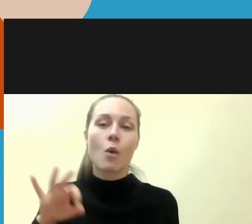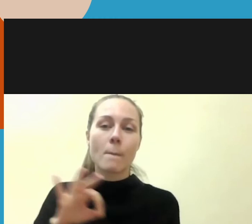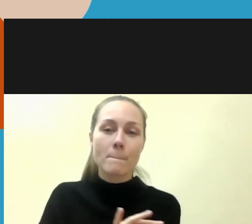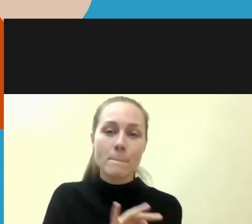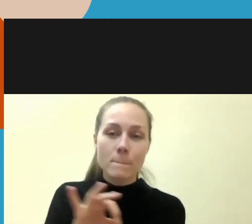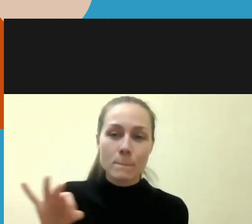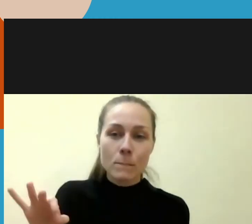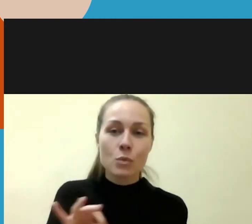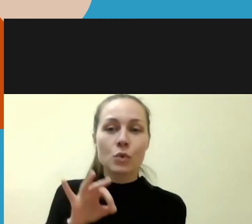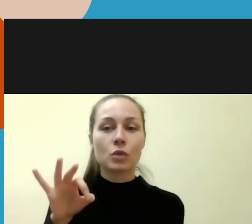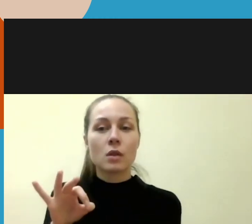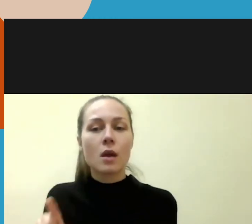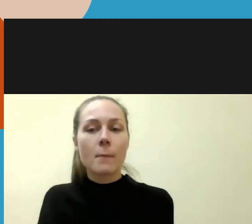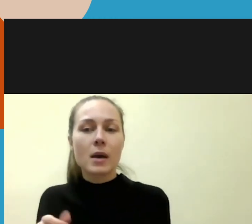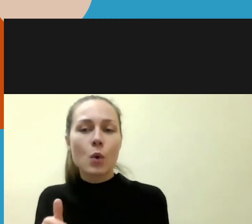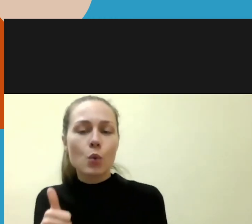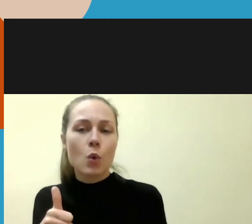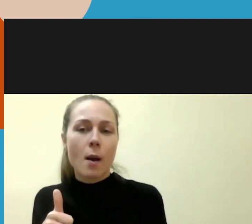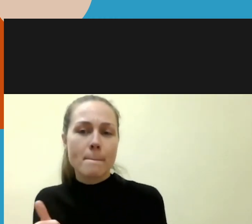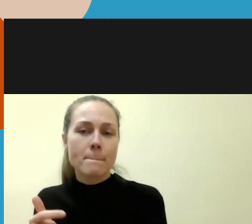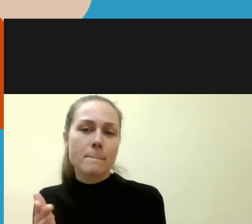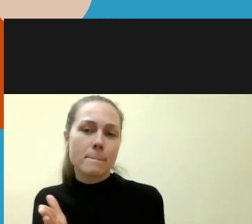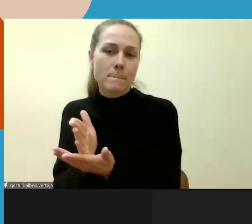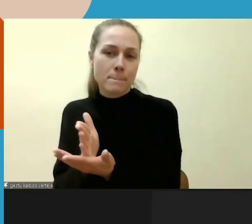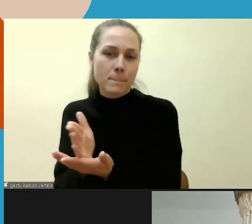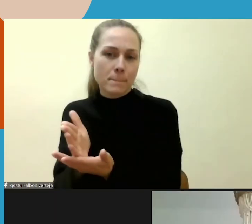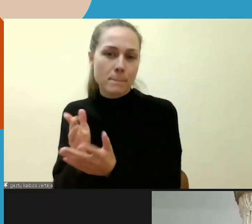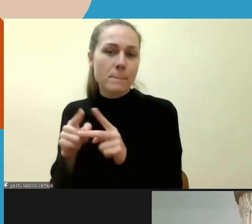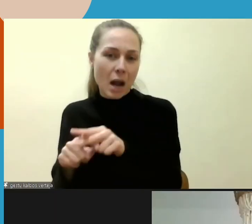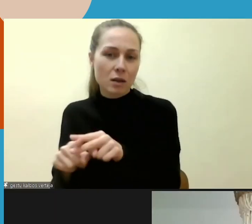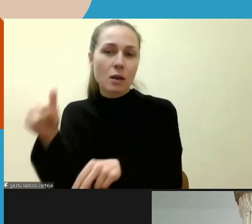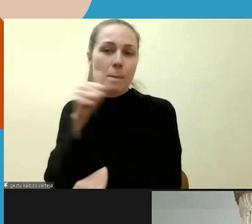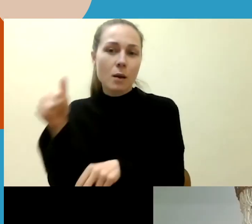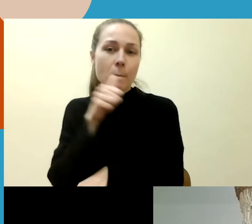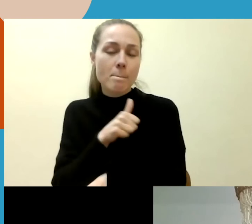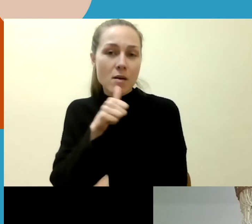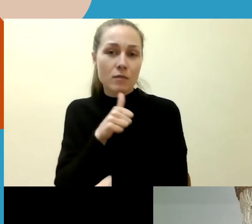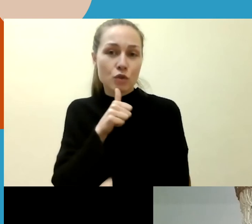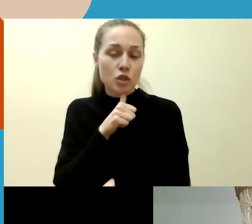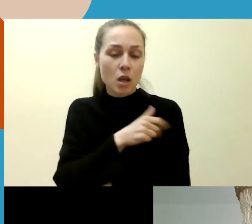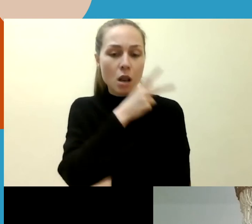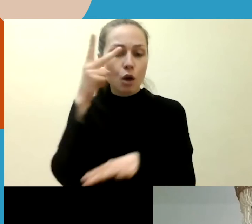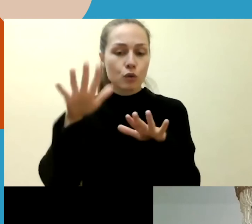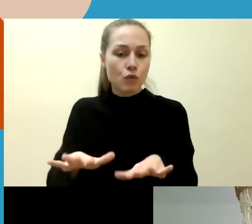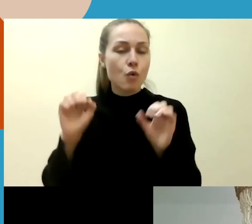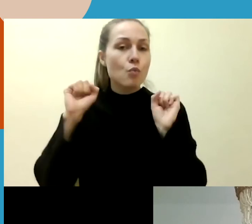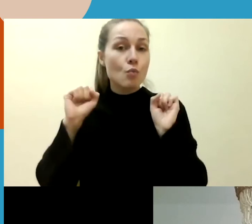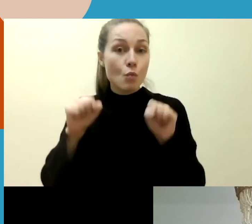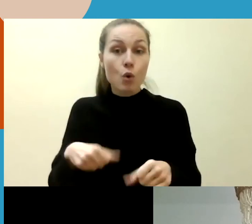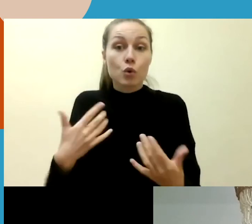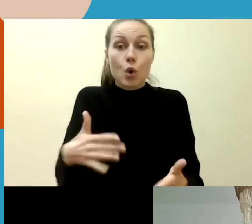Ms. Jurevičiūtė, I still want to ask one question about the projects that you have